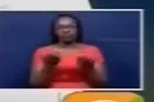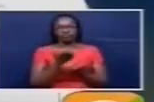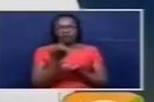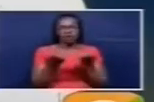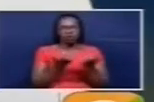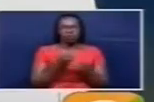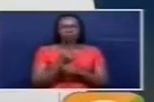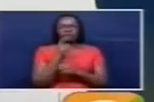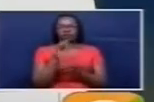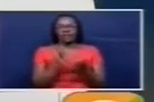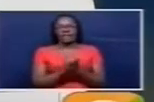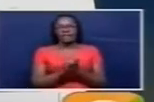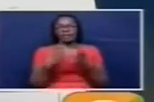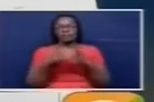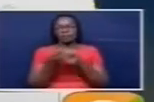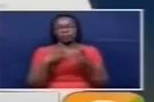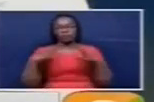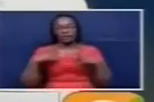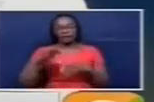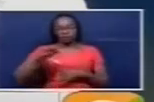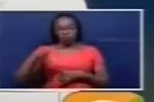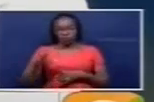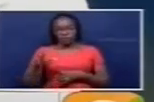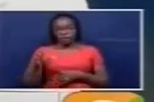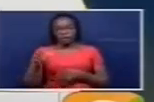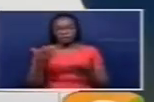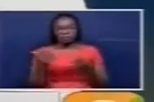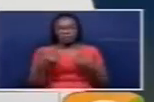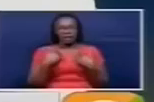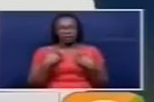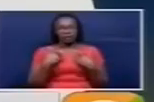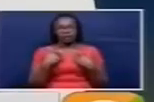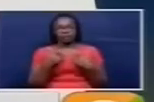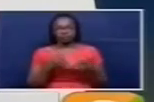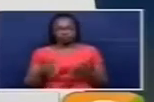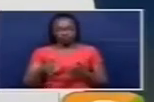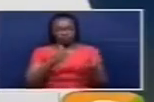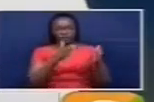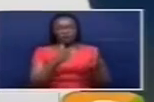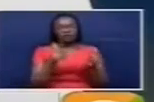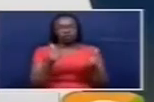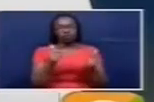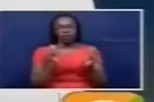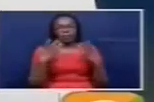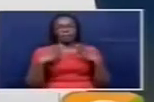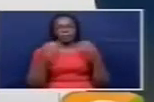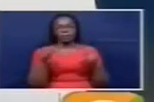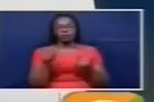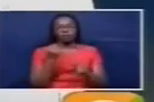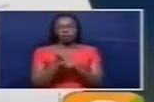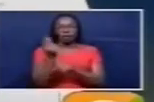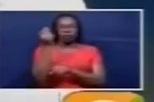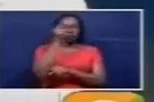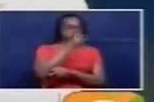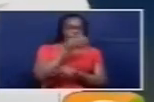there's security for the people of Starehe? Mm-hmm. There is good drainage and water for the people of Starehe. They can be able to work day and night, so you don't close that city.